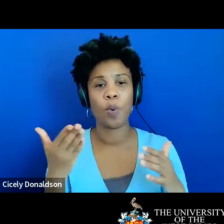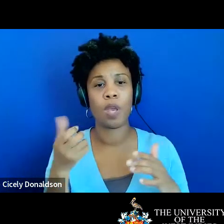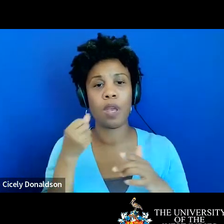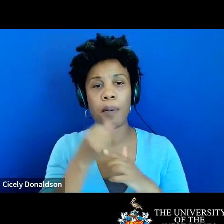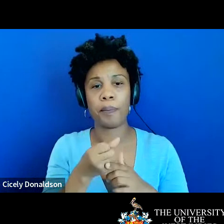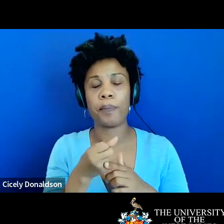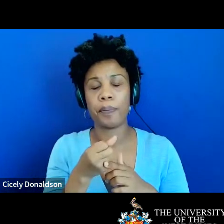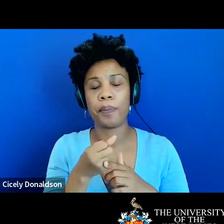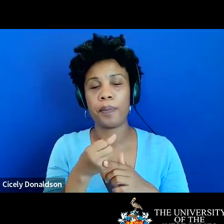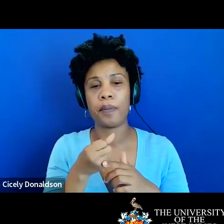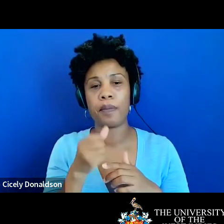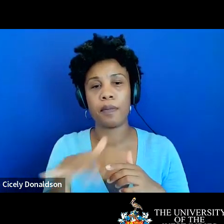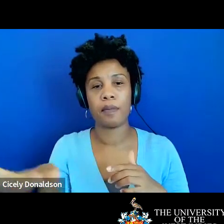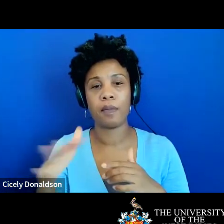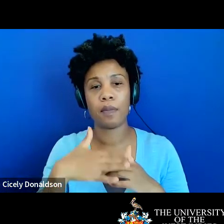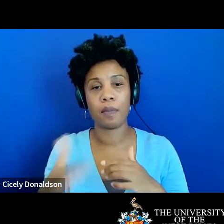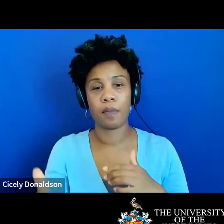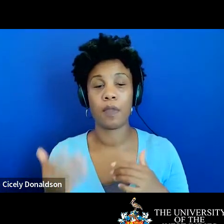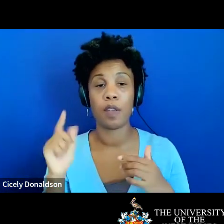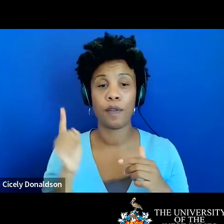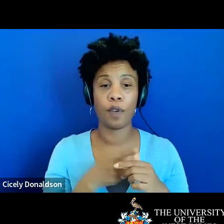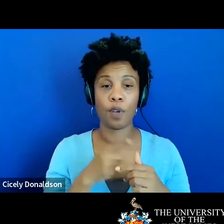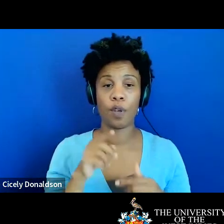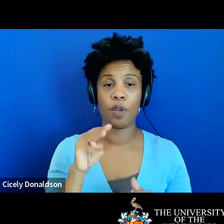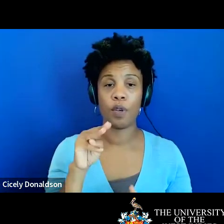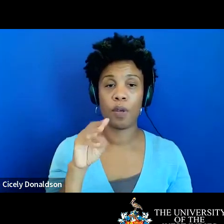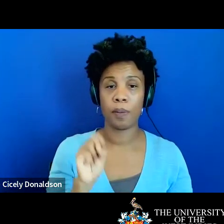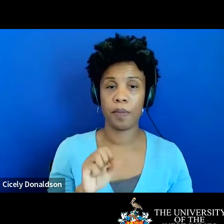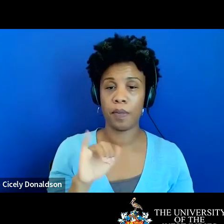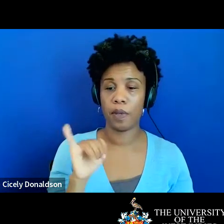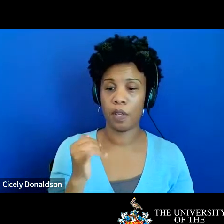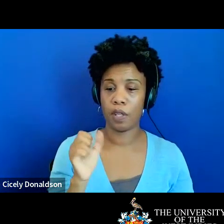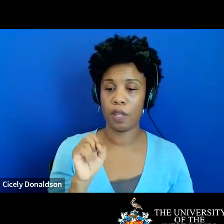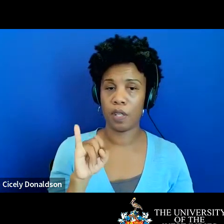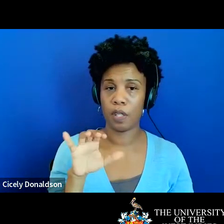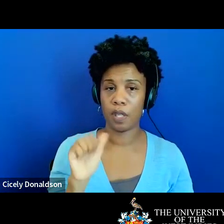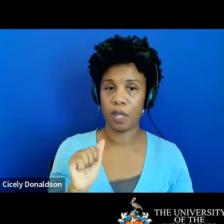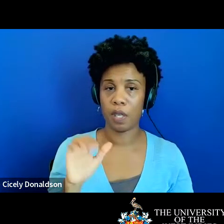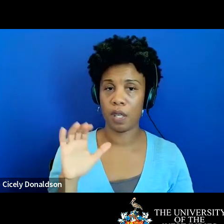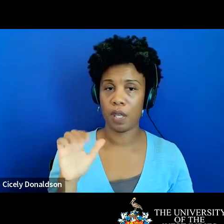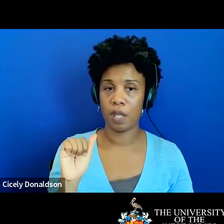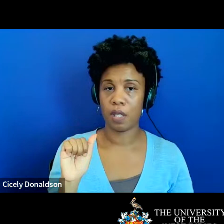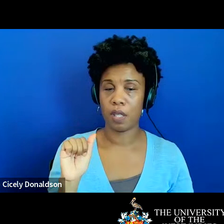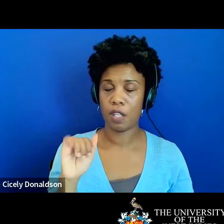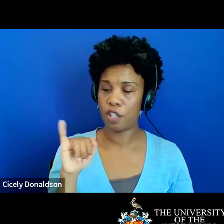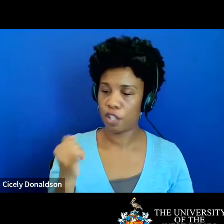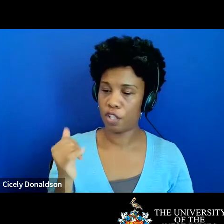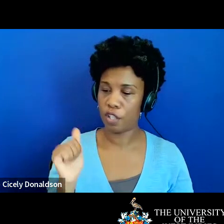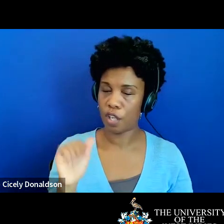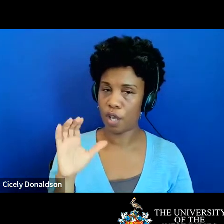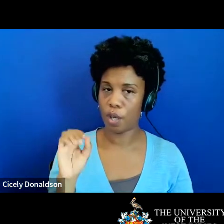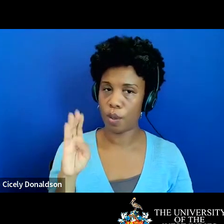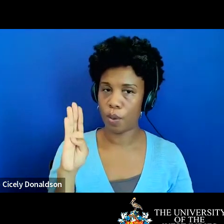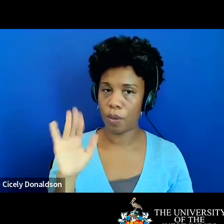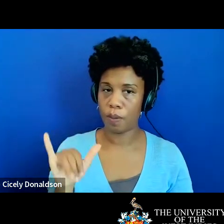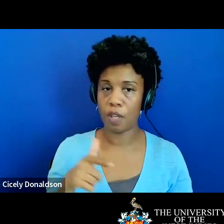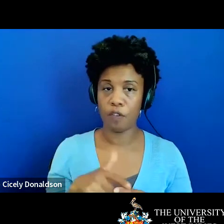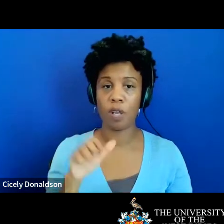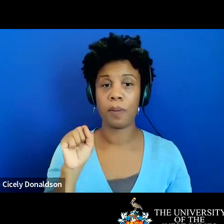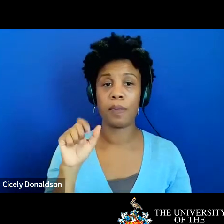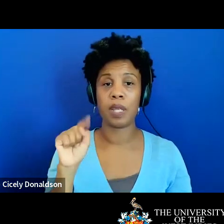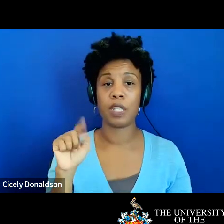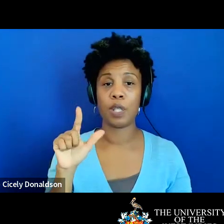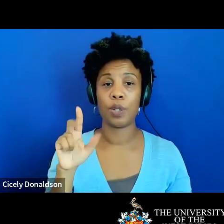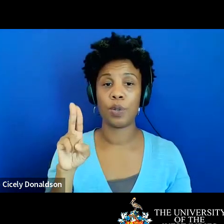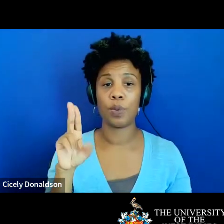St. Lucia. Now, Ms. Jacoby, despite being blind, is a staunch disability advocate,